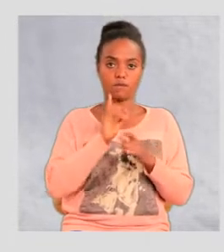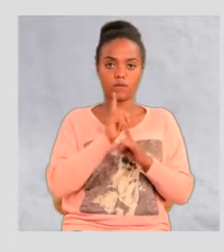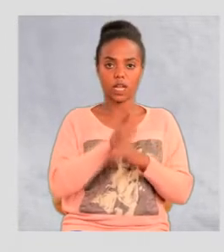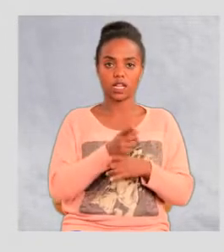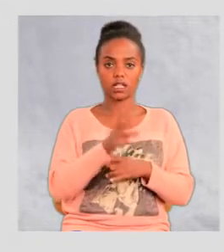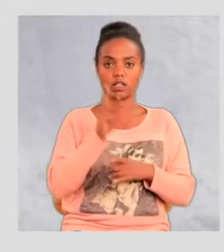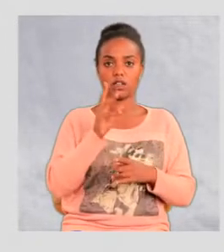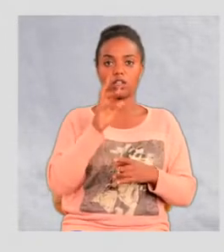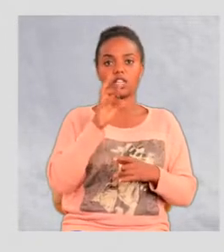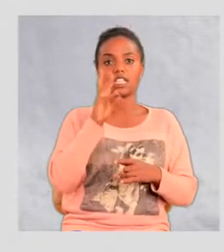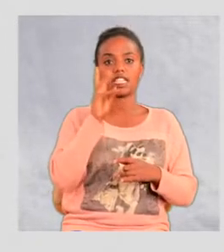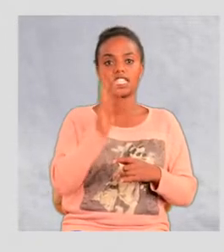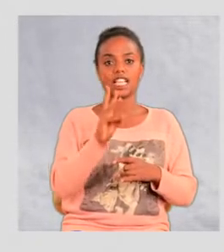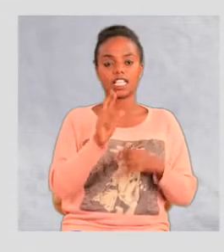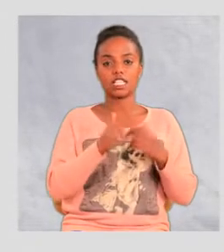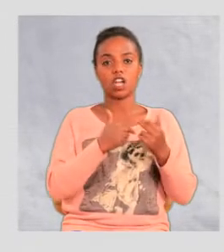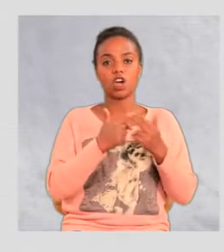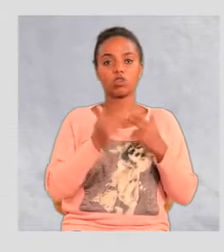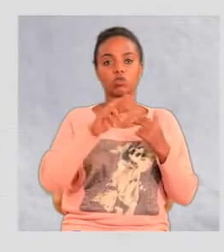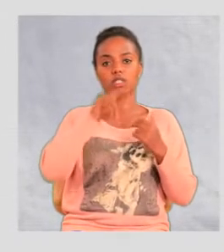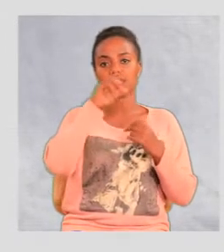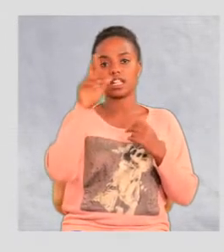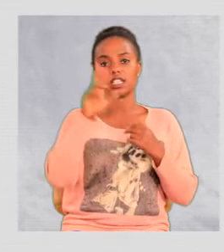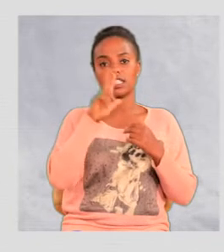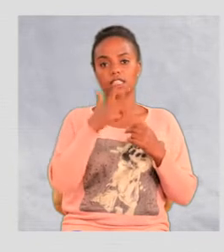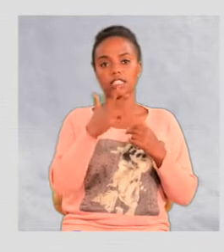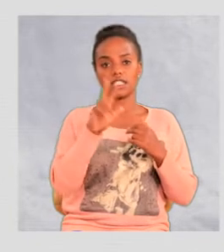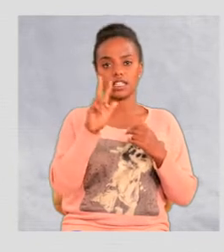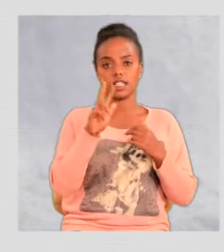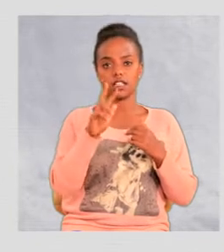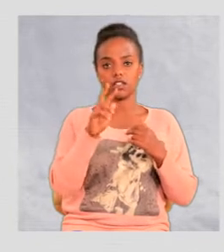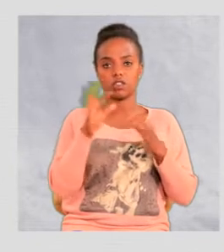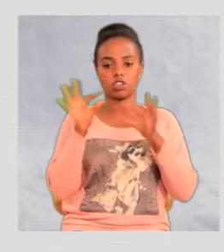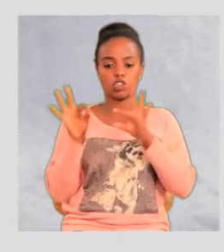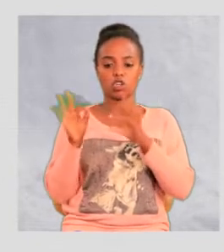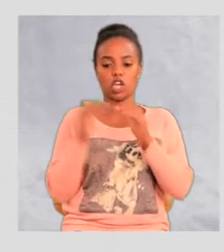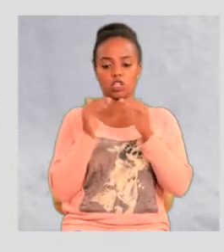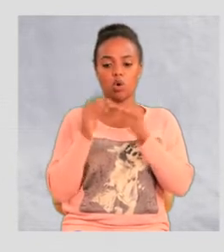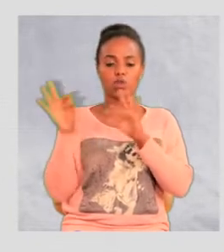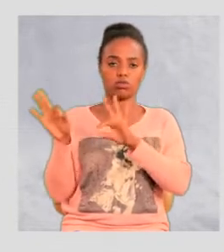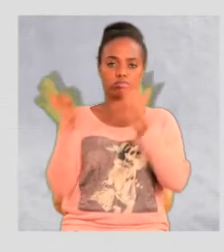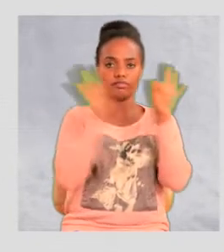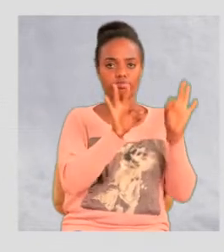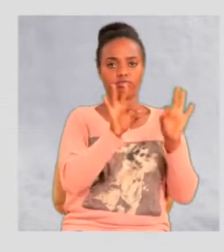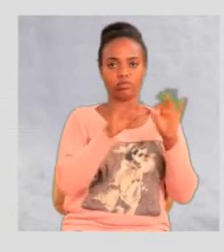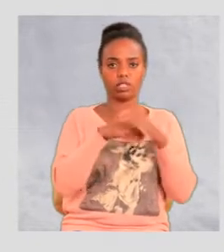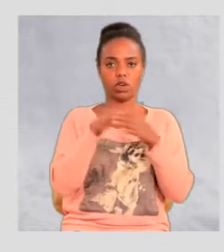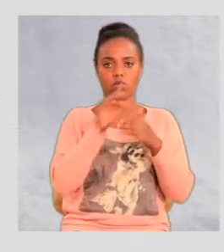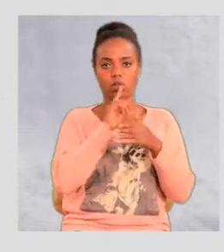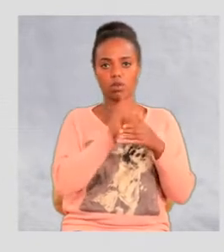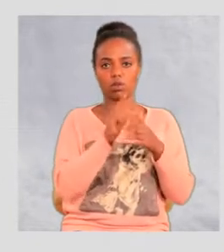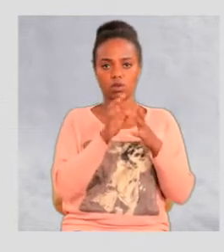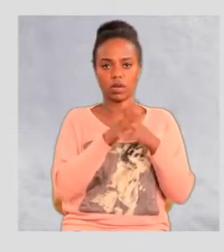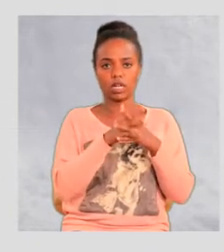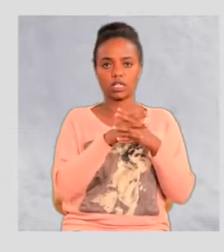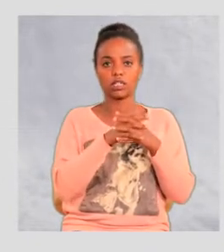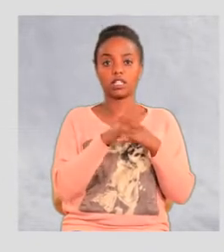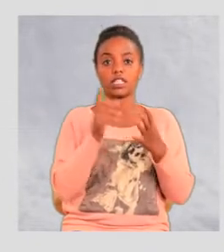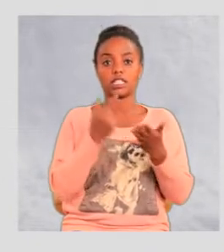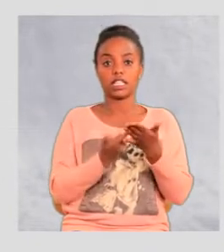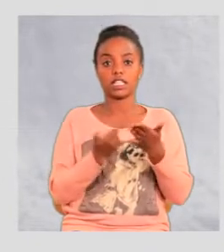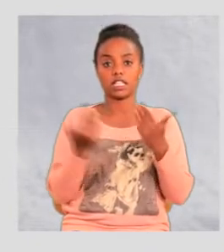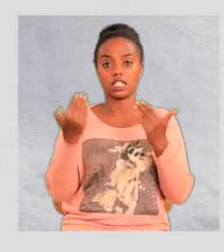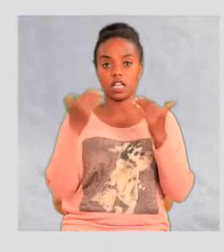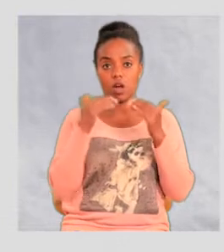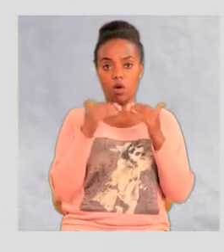6 root 13 cos A. Shifting to this side, you have this one. It is 6 root 13 cos A. This equal to